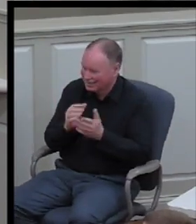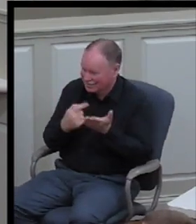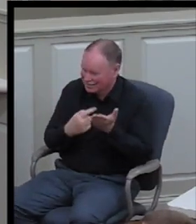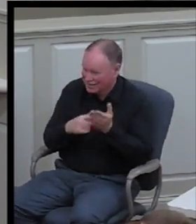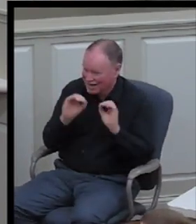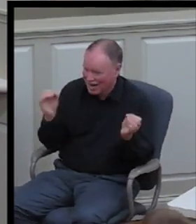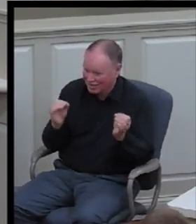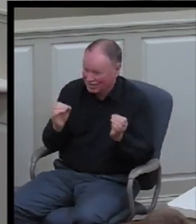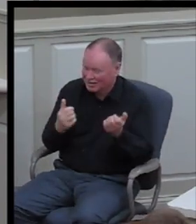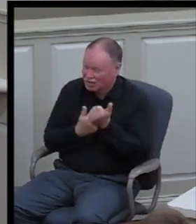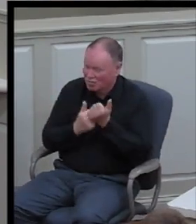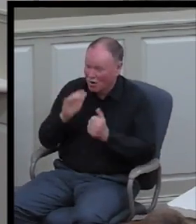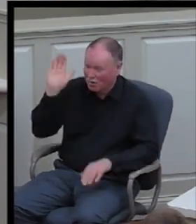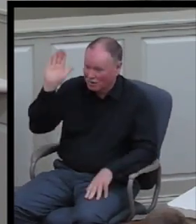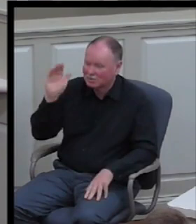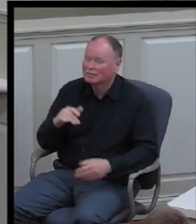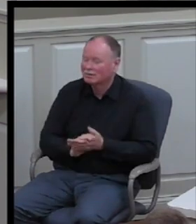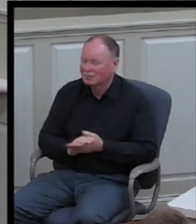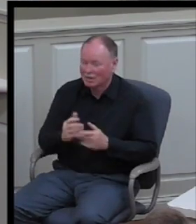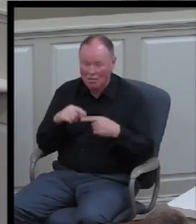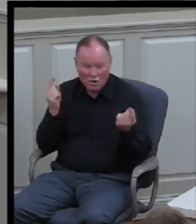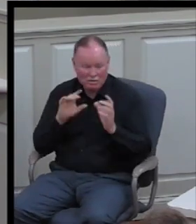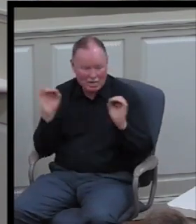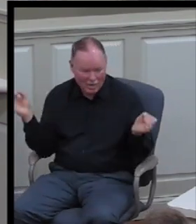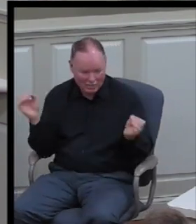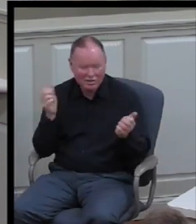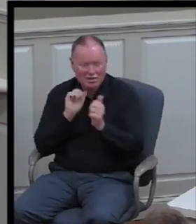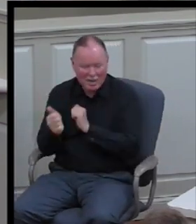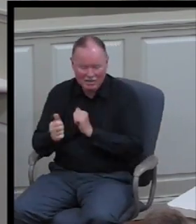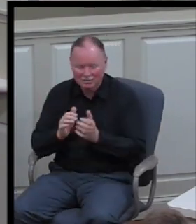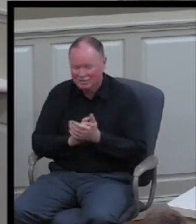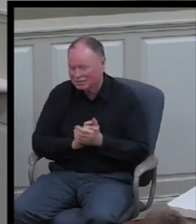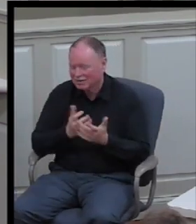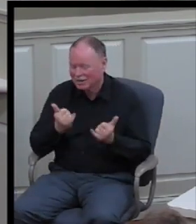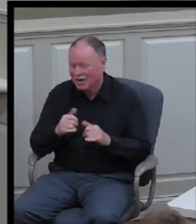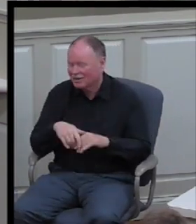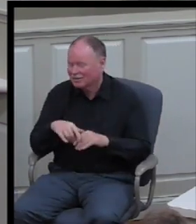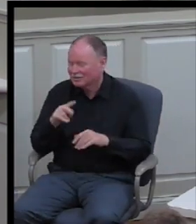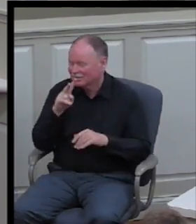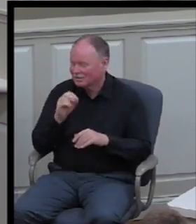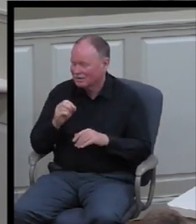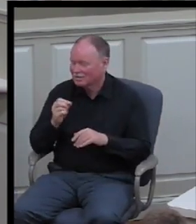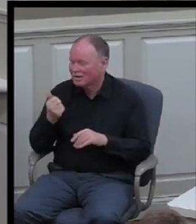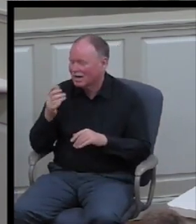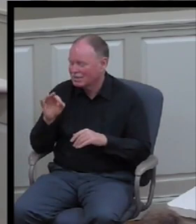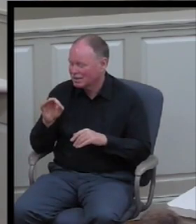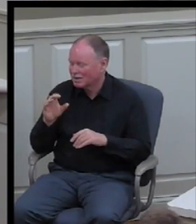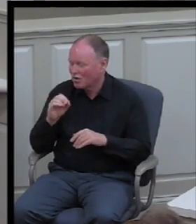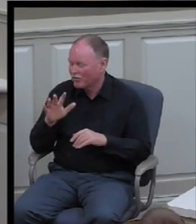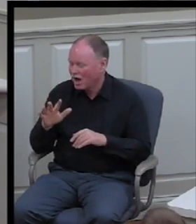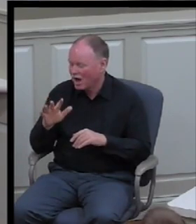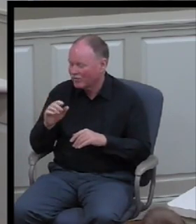Seeing none, all in favor of the motion, say aye. Aye. Opposed, like sign. Thank you, gentlemen. Item 15, Resolution